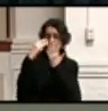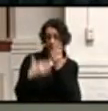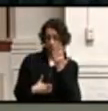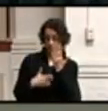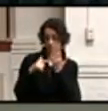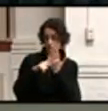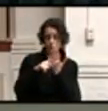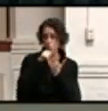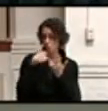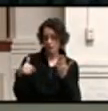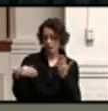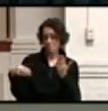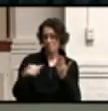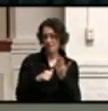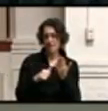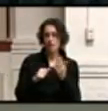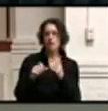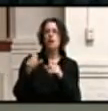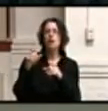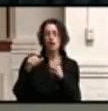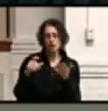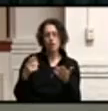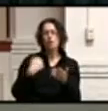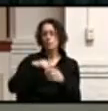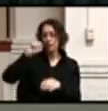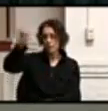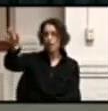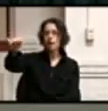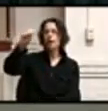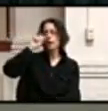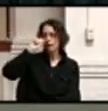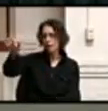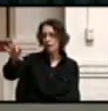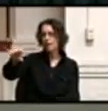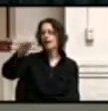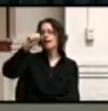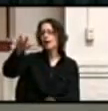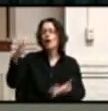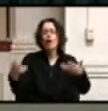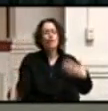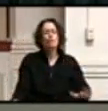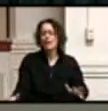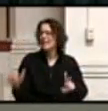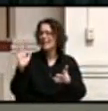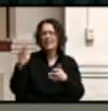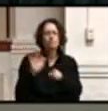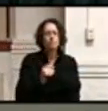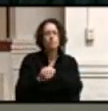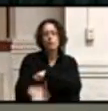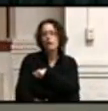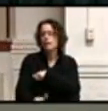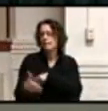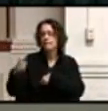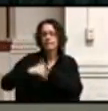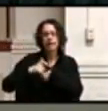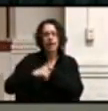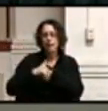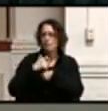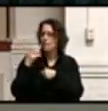had numerous opportunities to remedy, and so we're asking